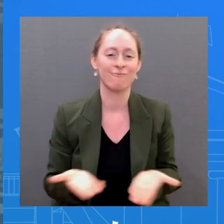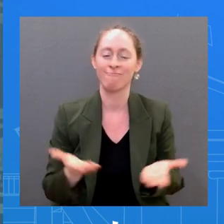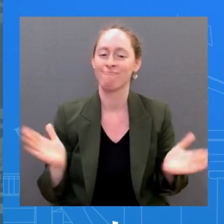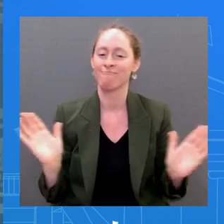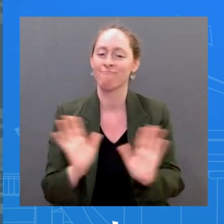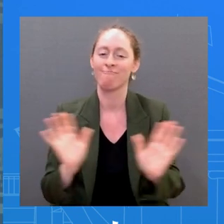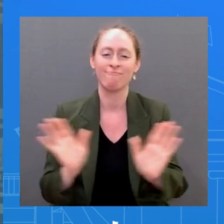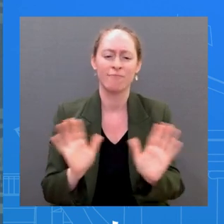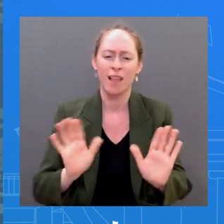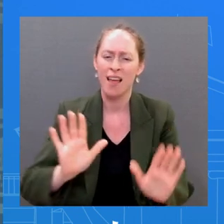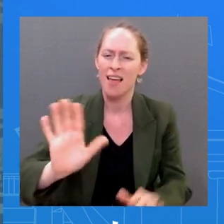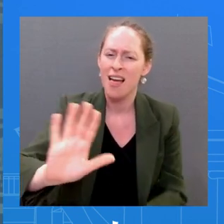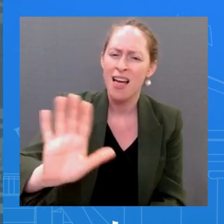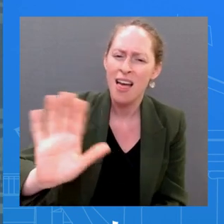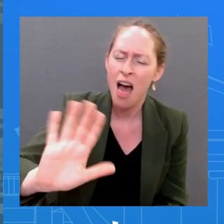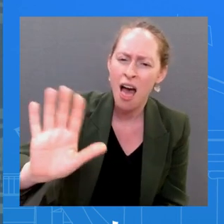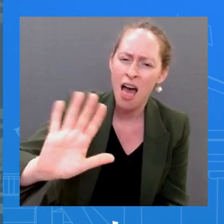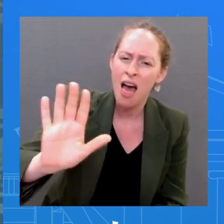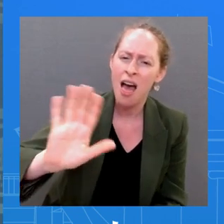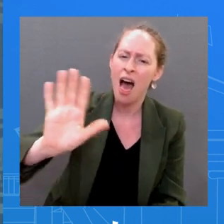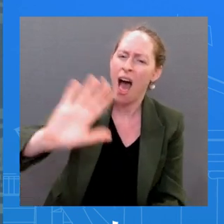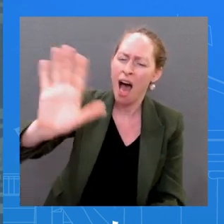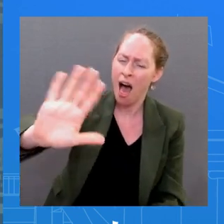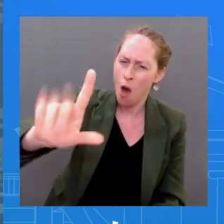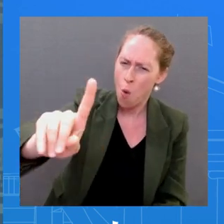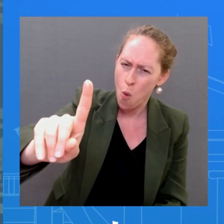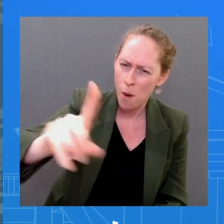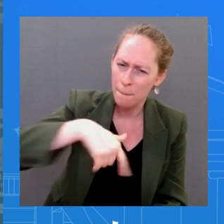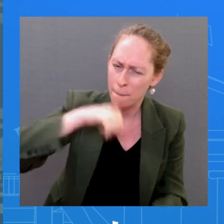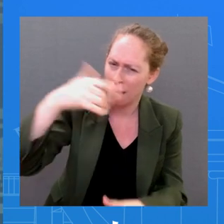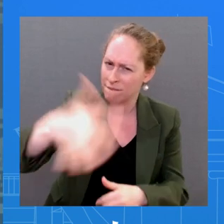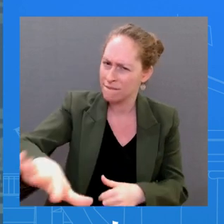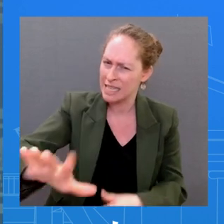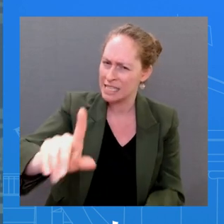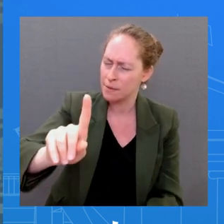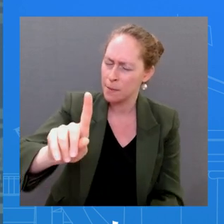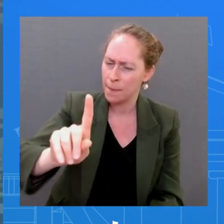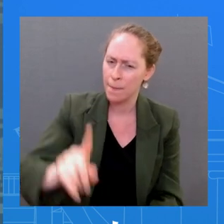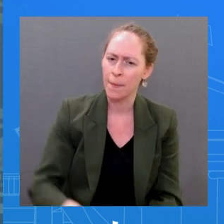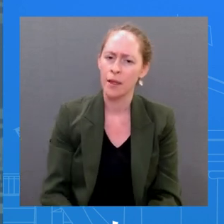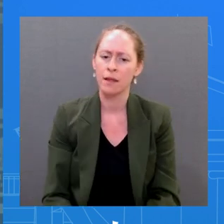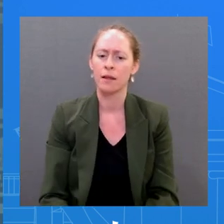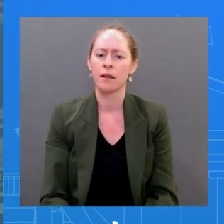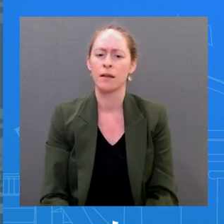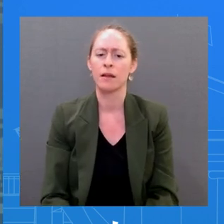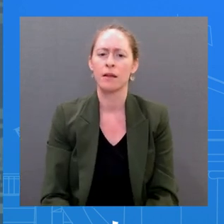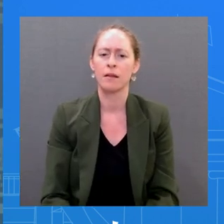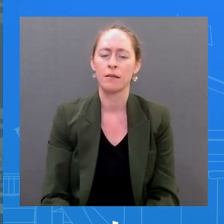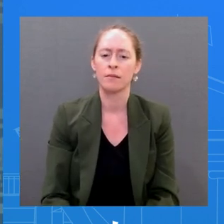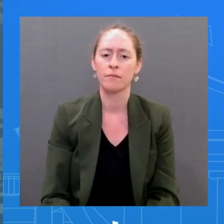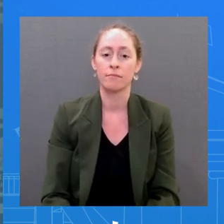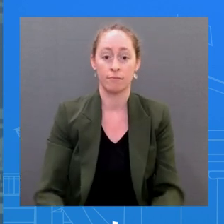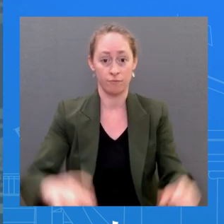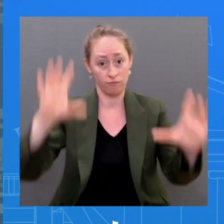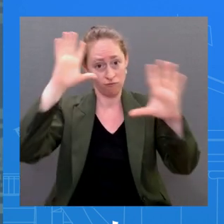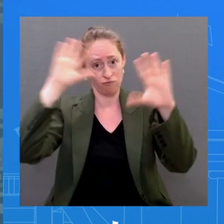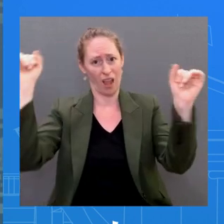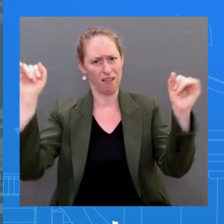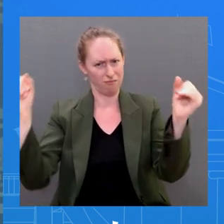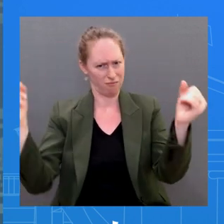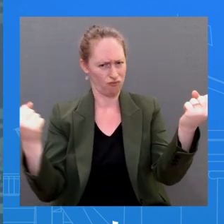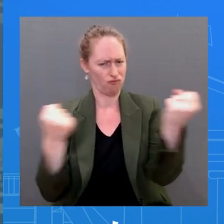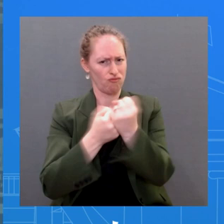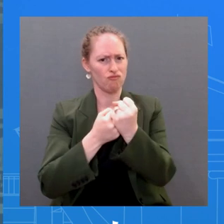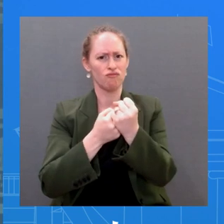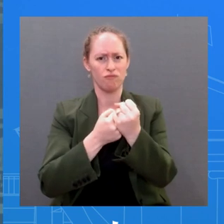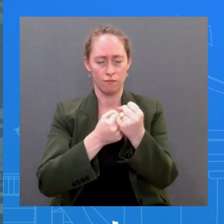Let me finish. Hopefully this will answer it, which is he supports red flag laws. That is something that he has supported for some time. He